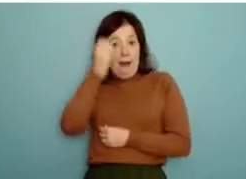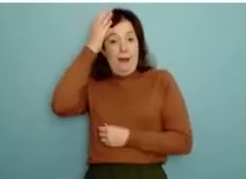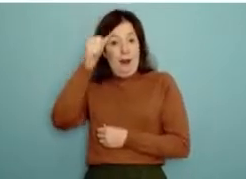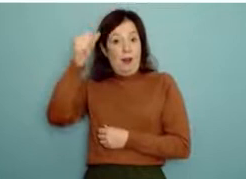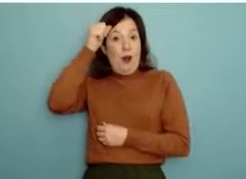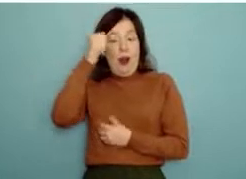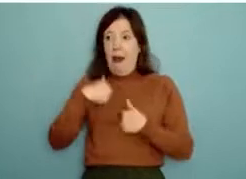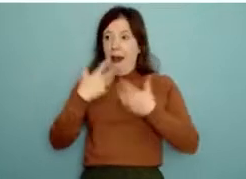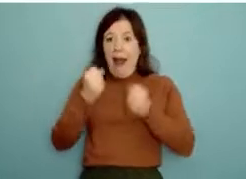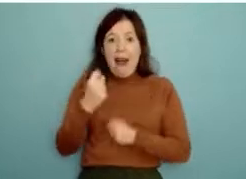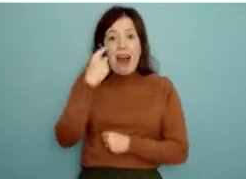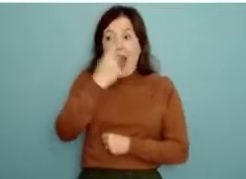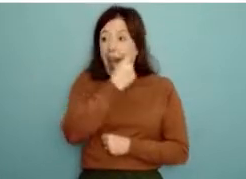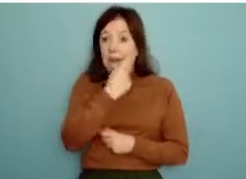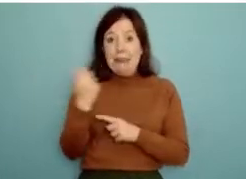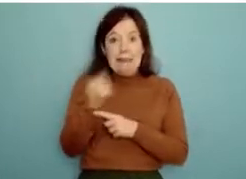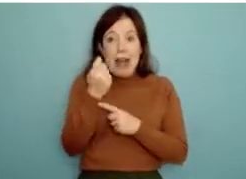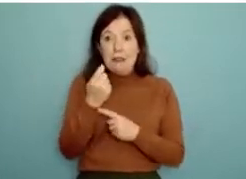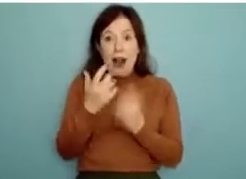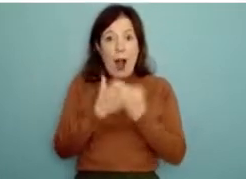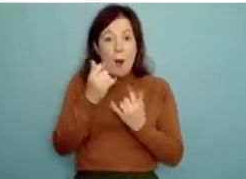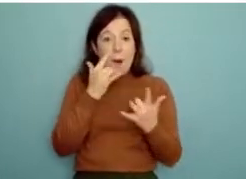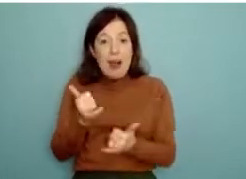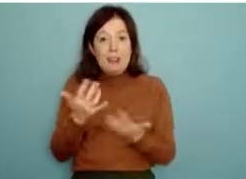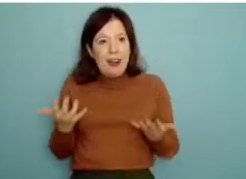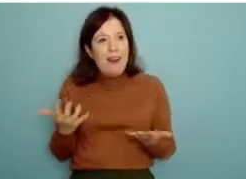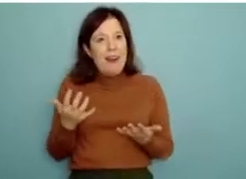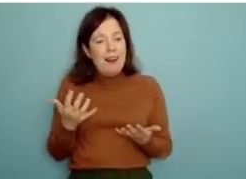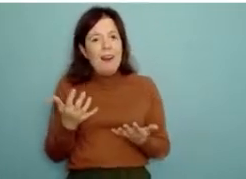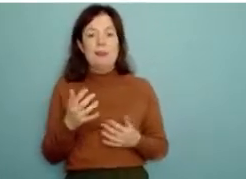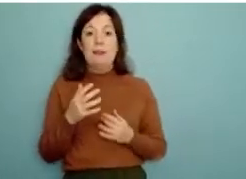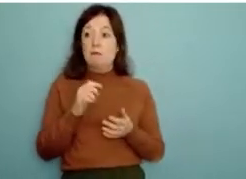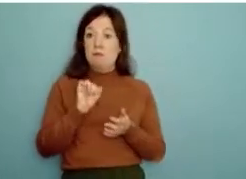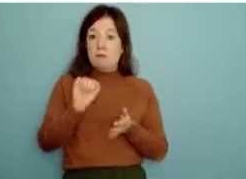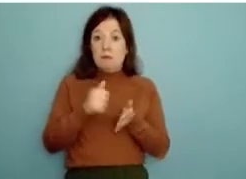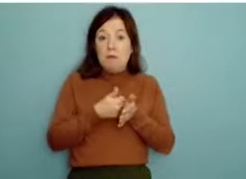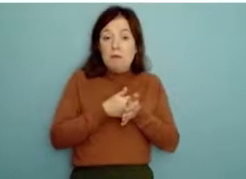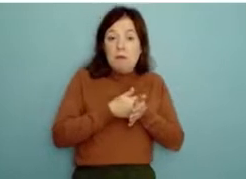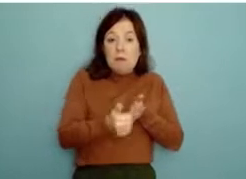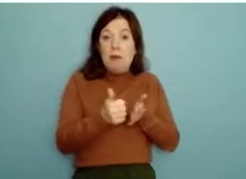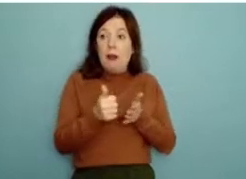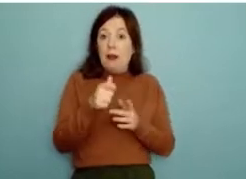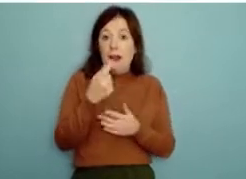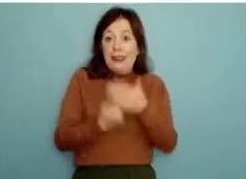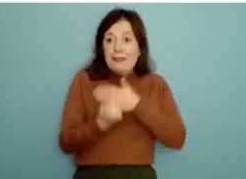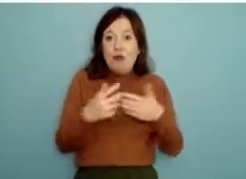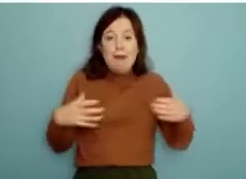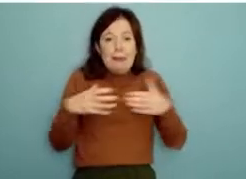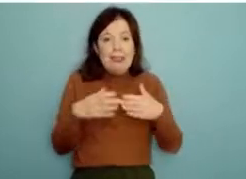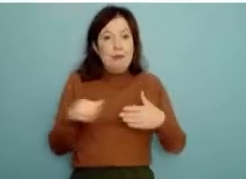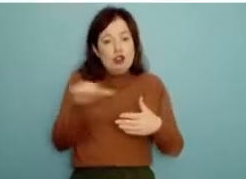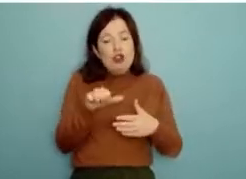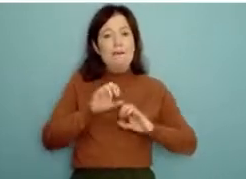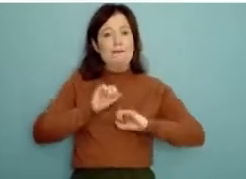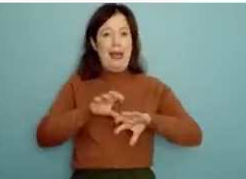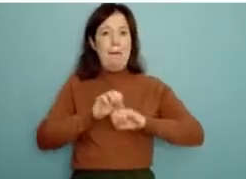we're uniquely placed to do. Facilitate routine outcome measures feedback at individual and team level. And most